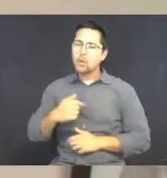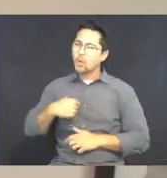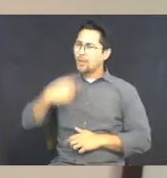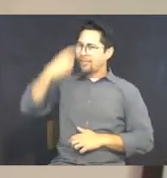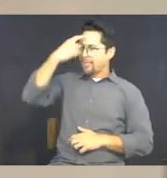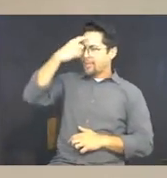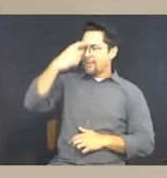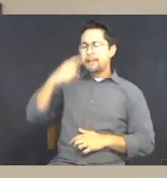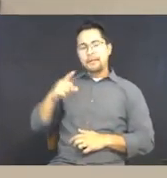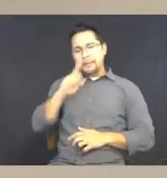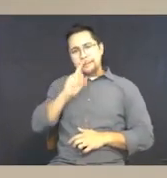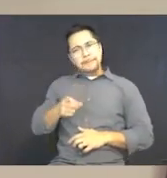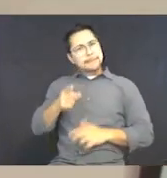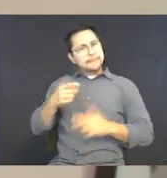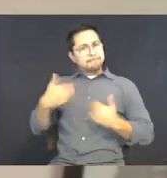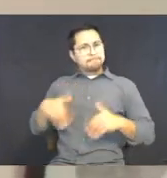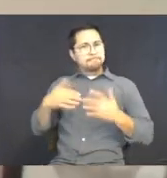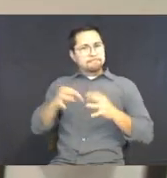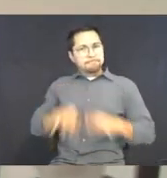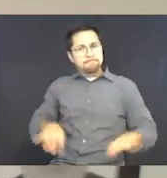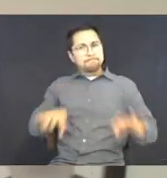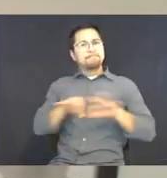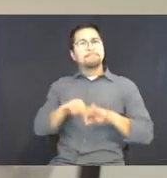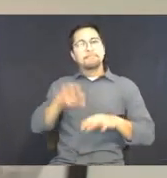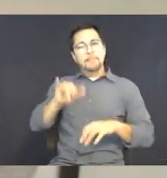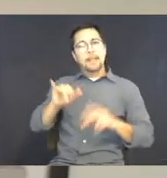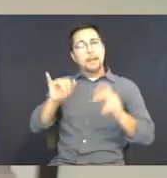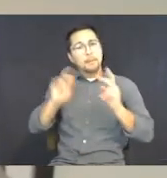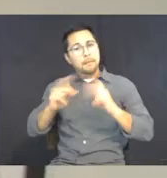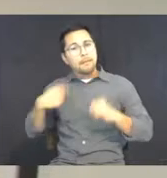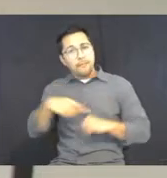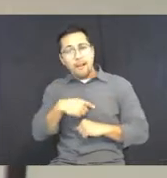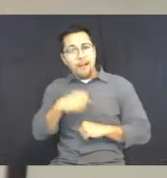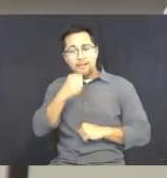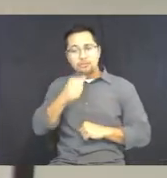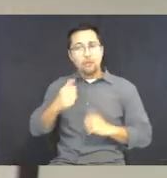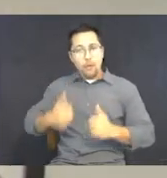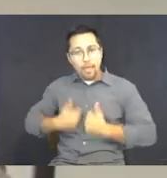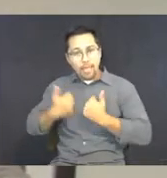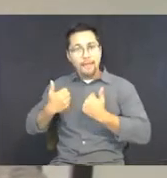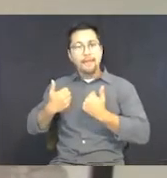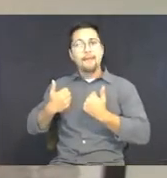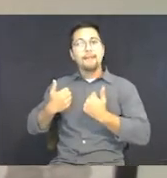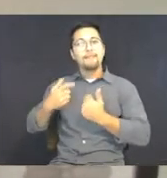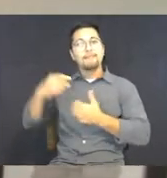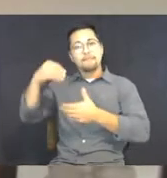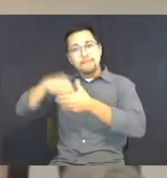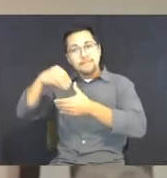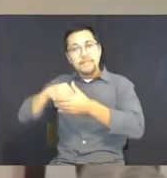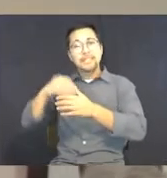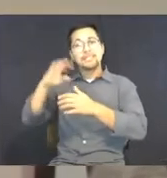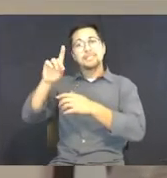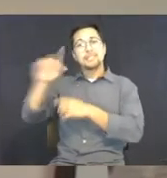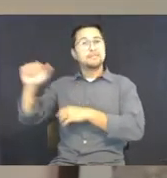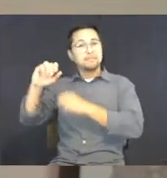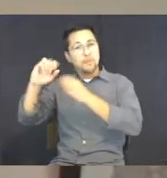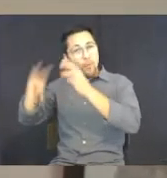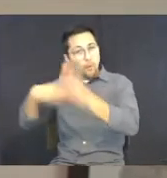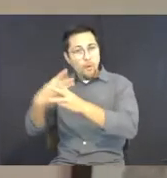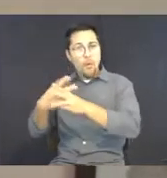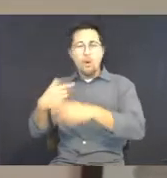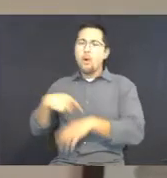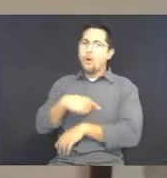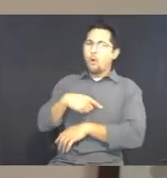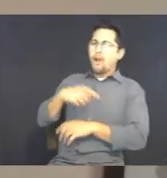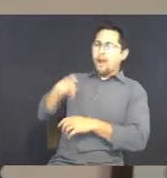fellow human beings who just happen to have a disability the option to make their own choice, and for us to support